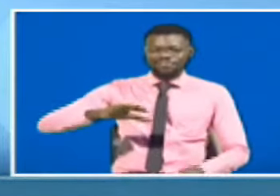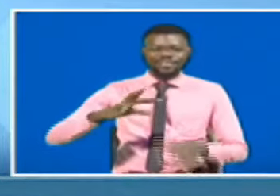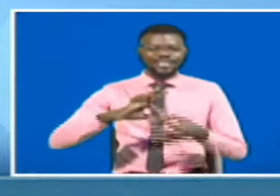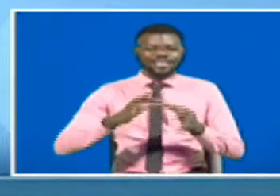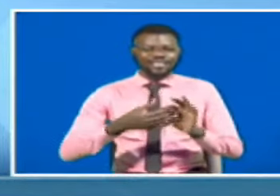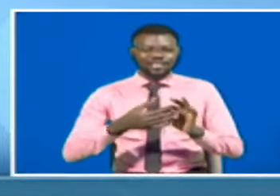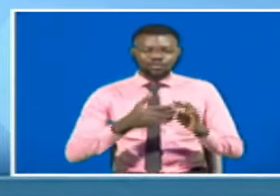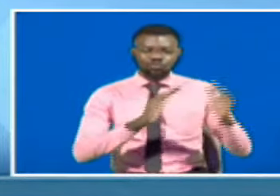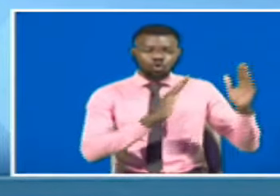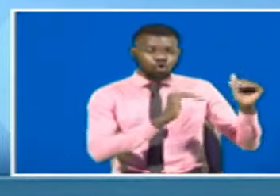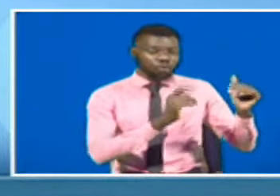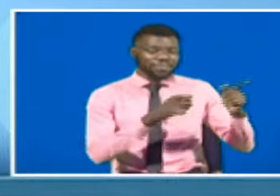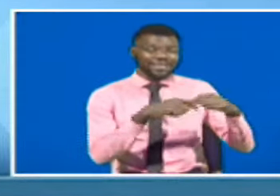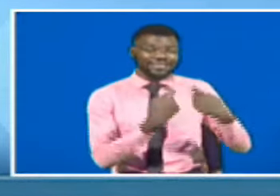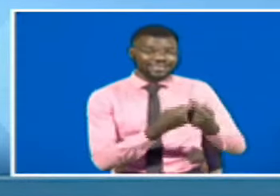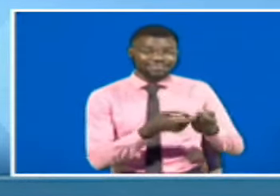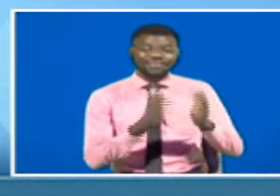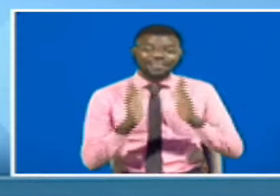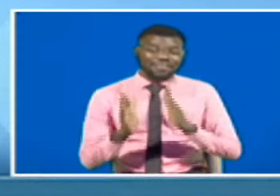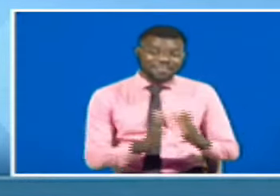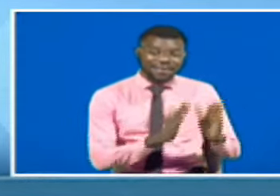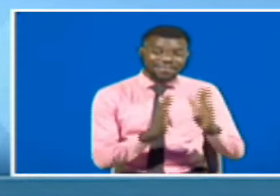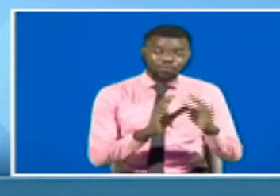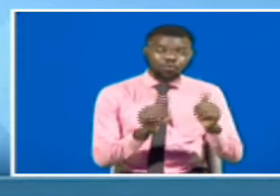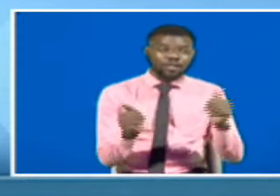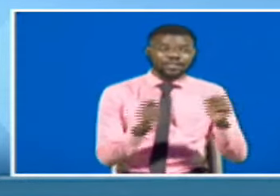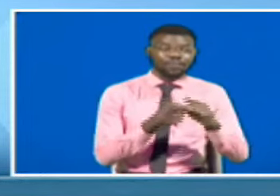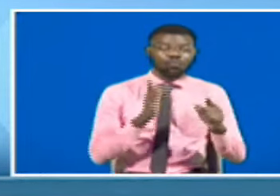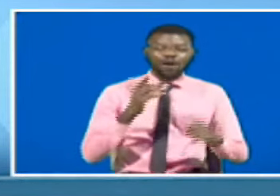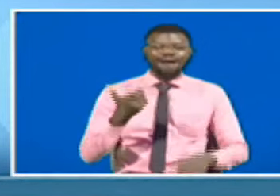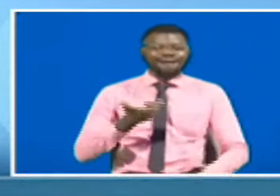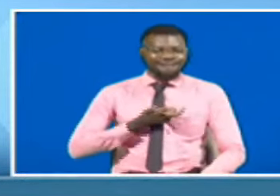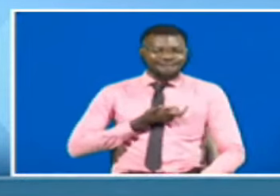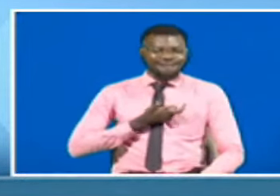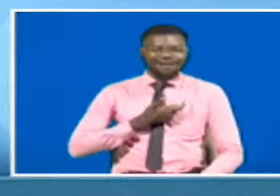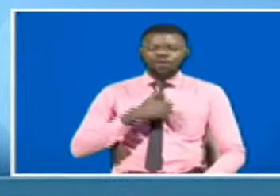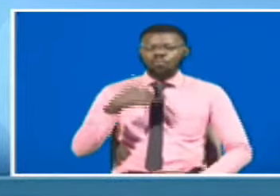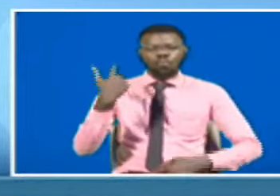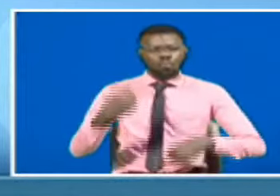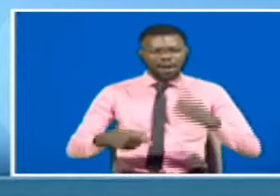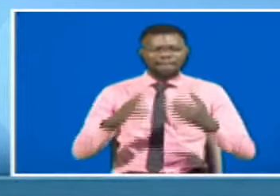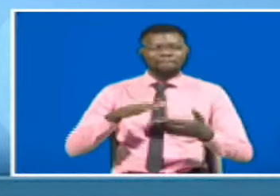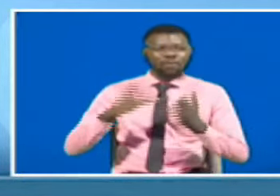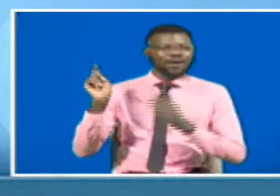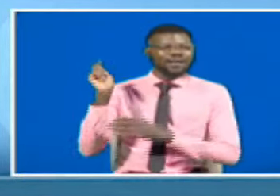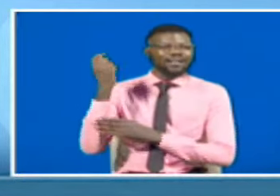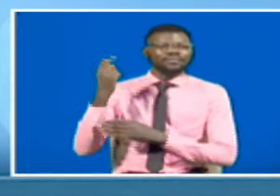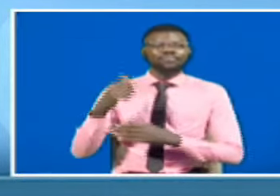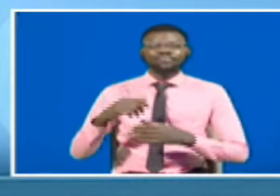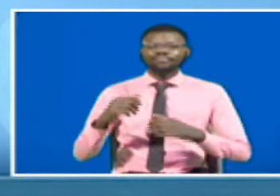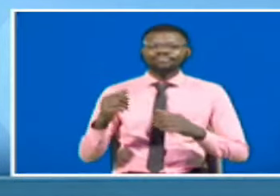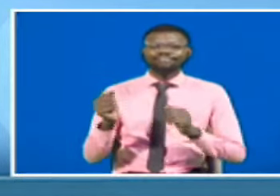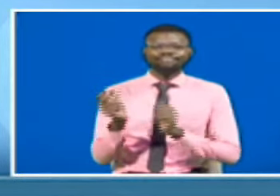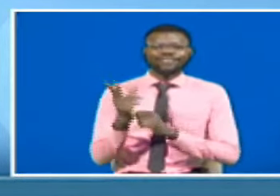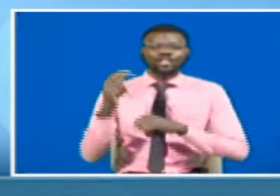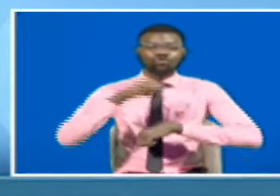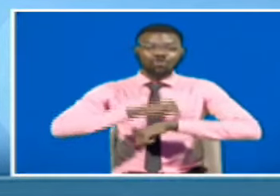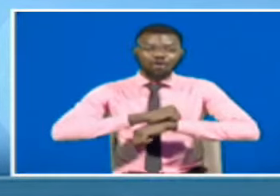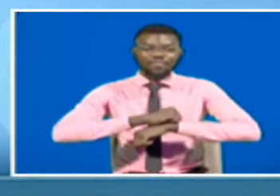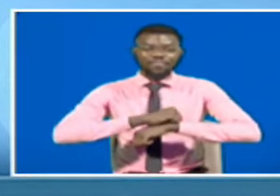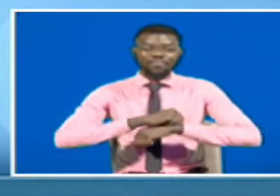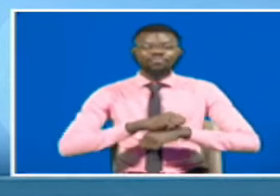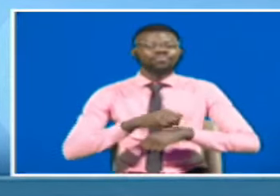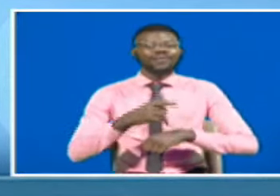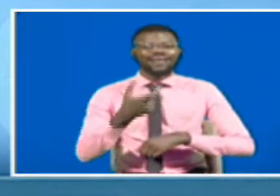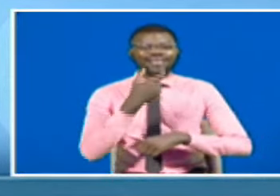The teams are preparing well, and the medals will come the Kenyan way. Now let's talk about school games, and this is the Nyanza National